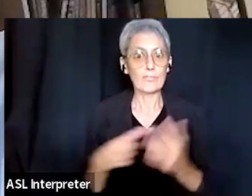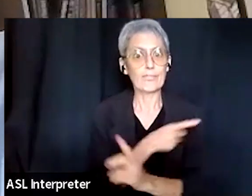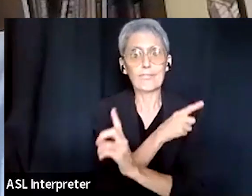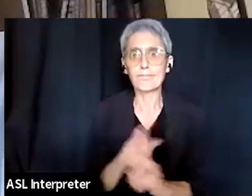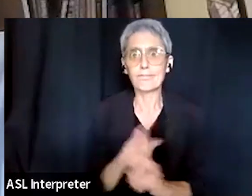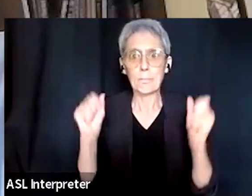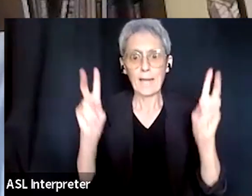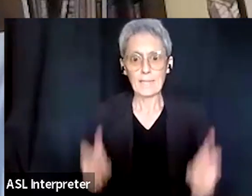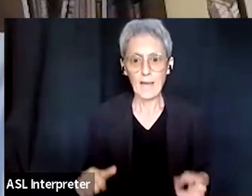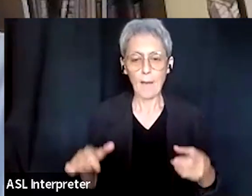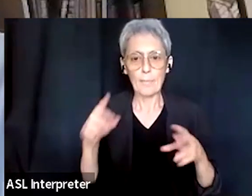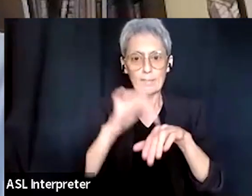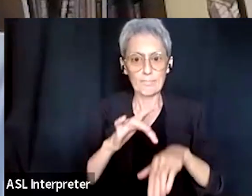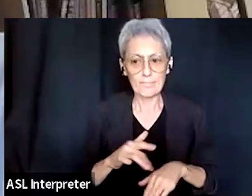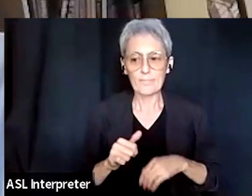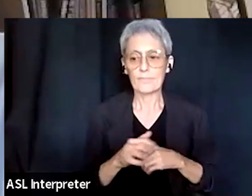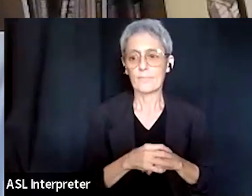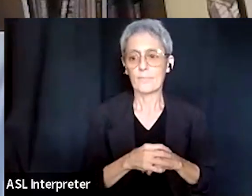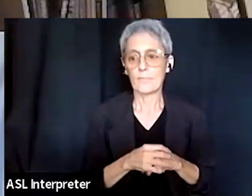I think whether